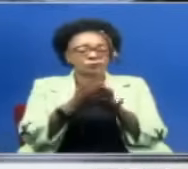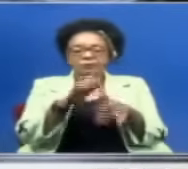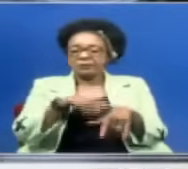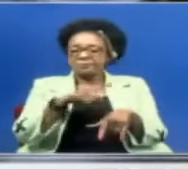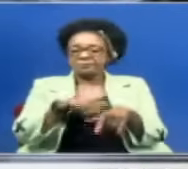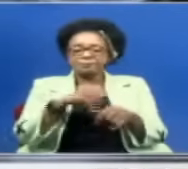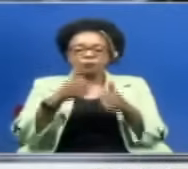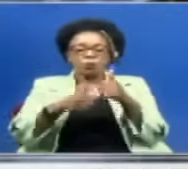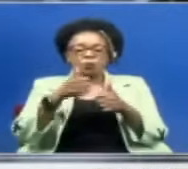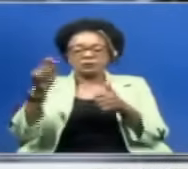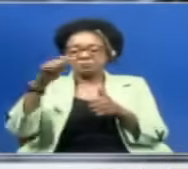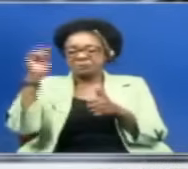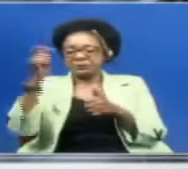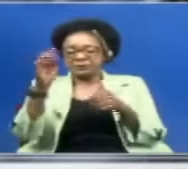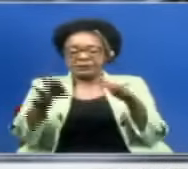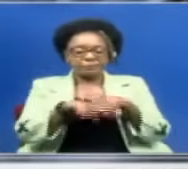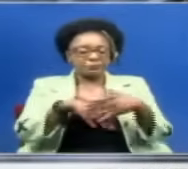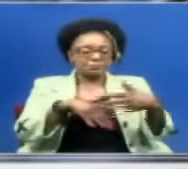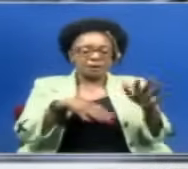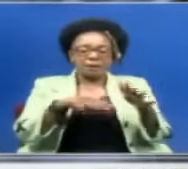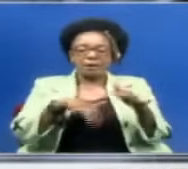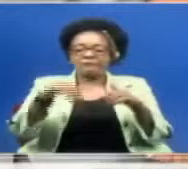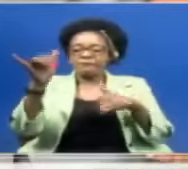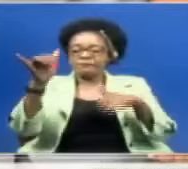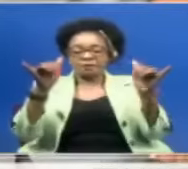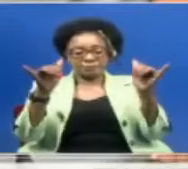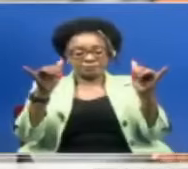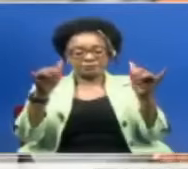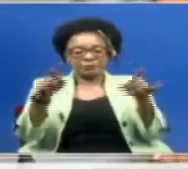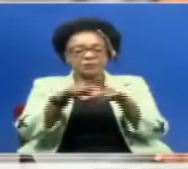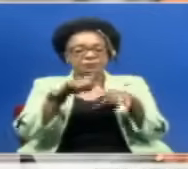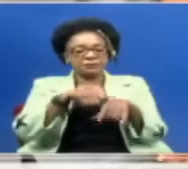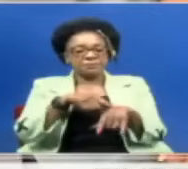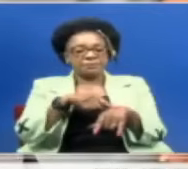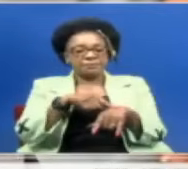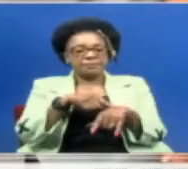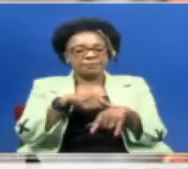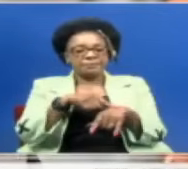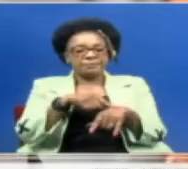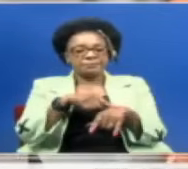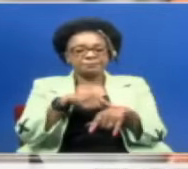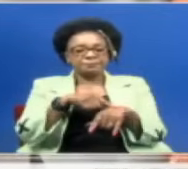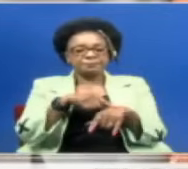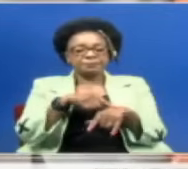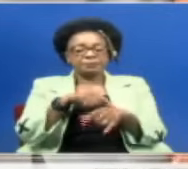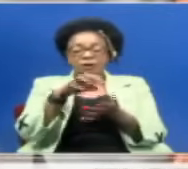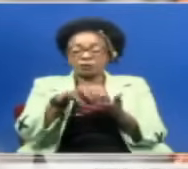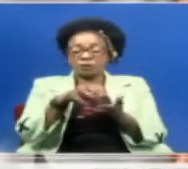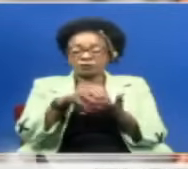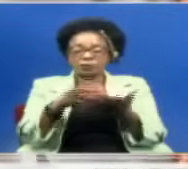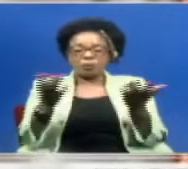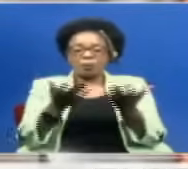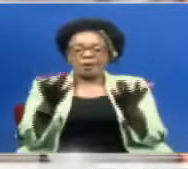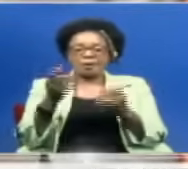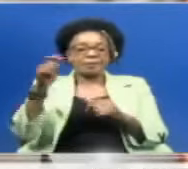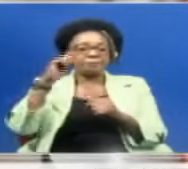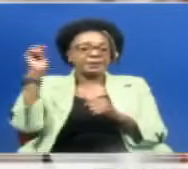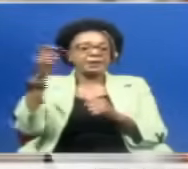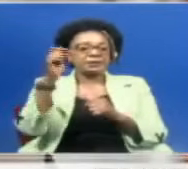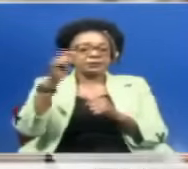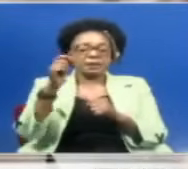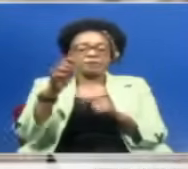deputy have been out of the country at the same time. In situations where the president has been on foreign